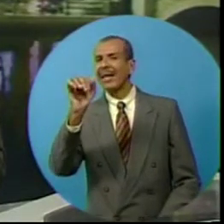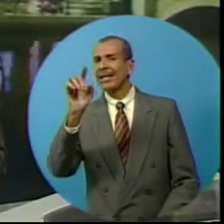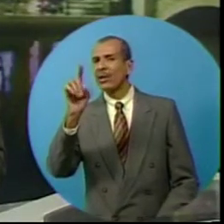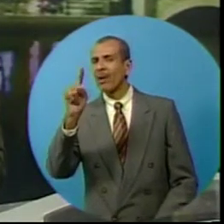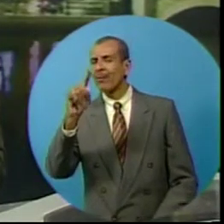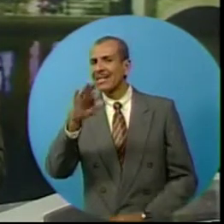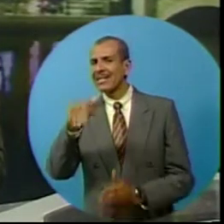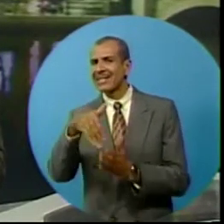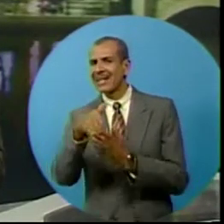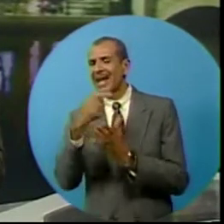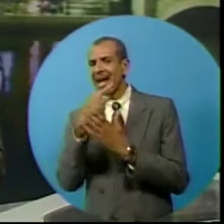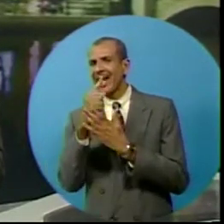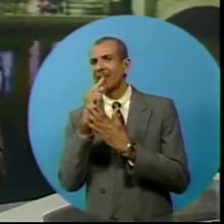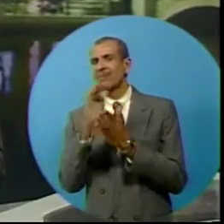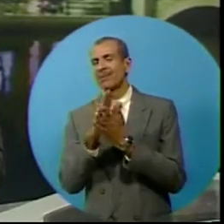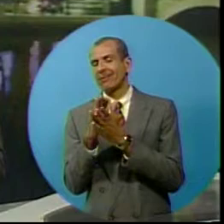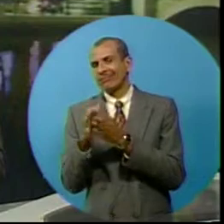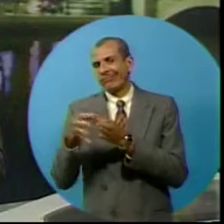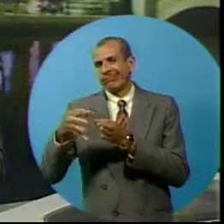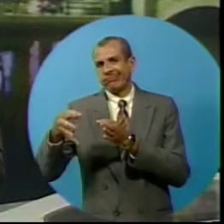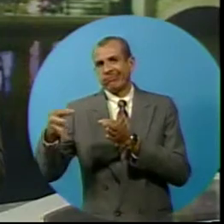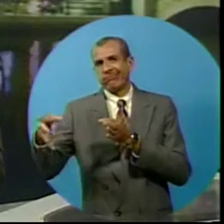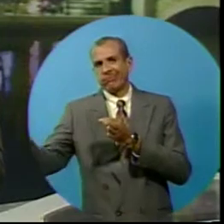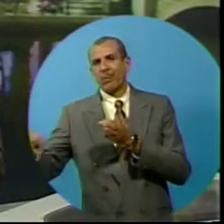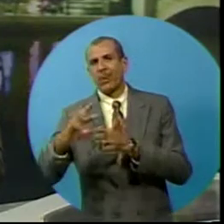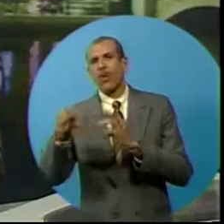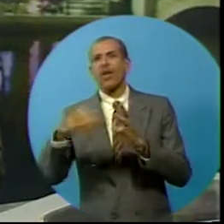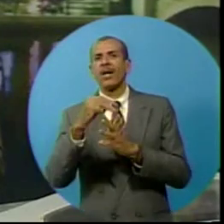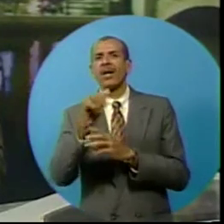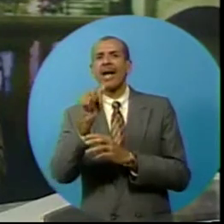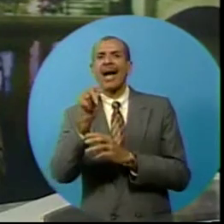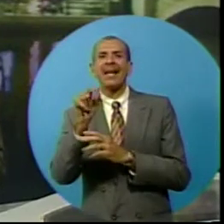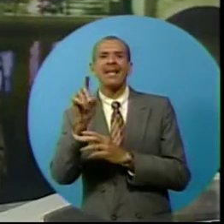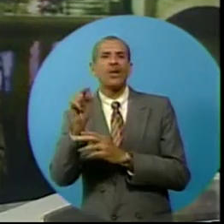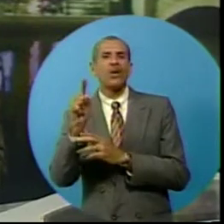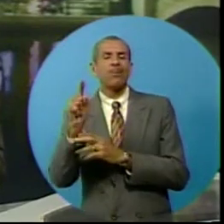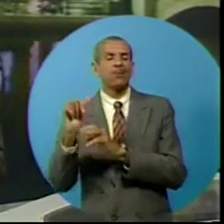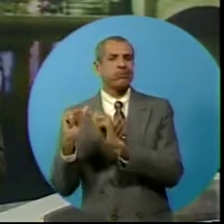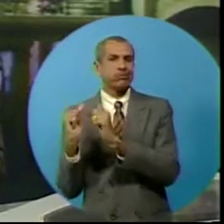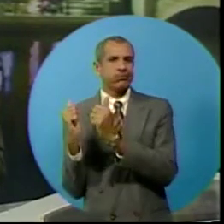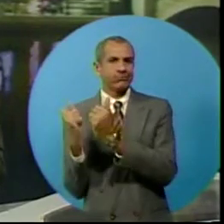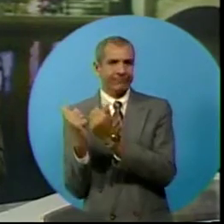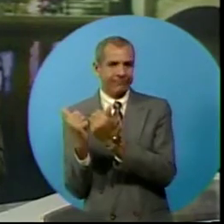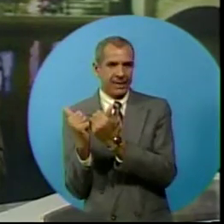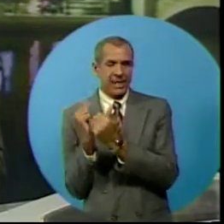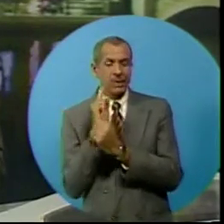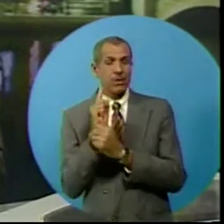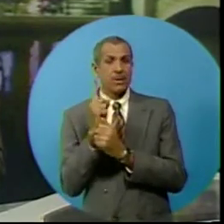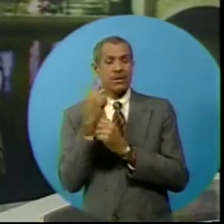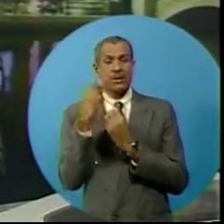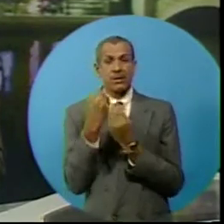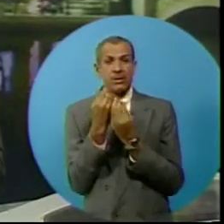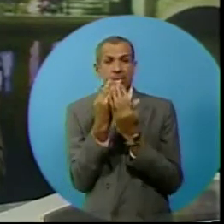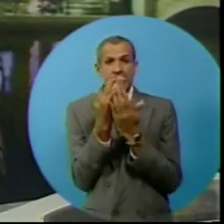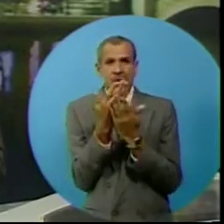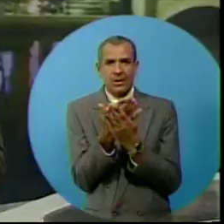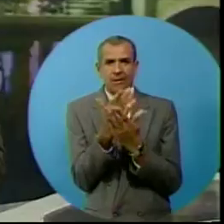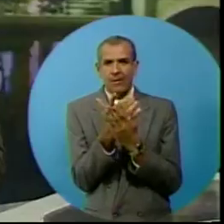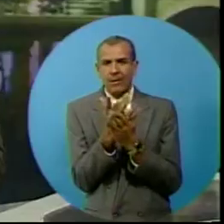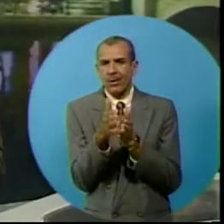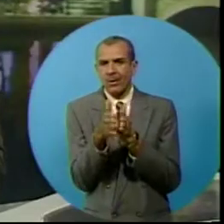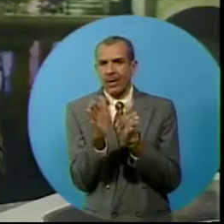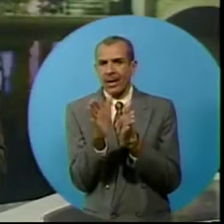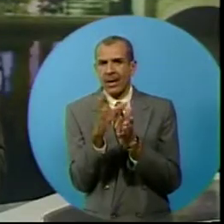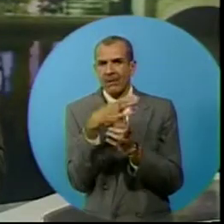had its accreditation suspended by the World Anti-Doping Agency. The move was one of the key suggestions of a WADA